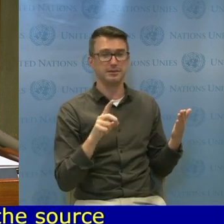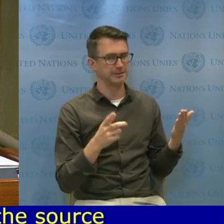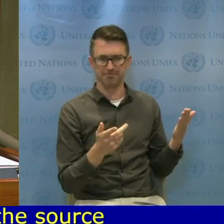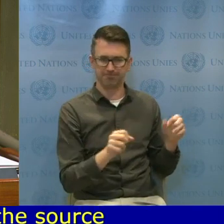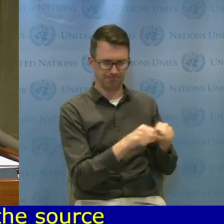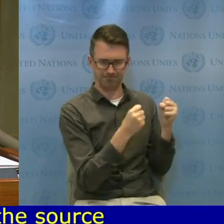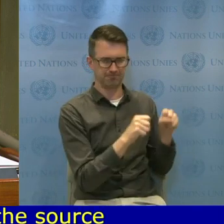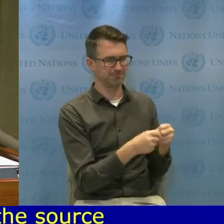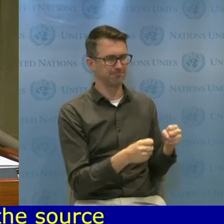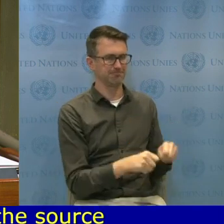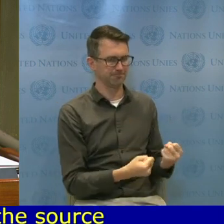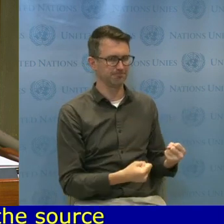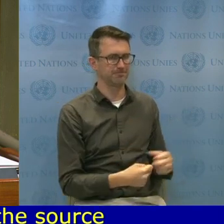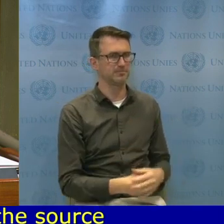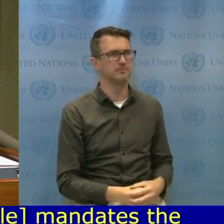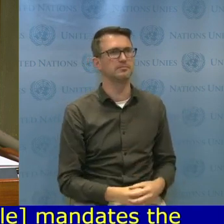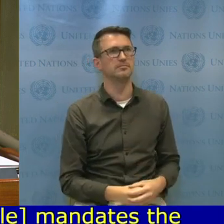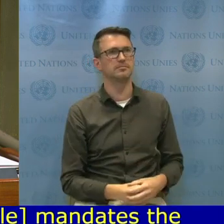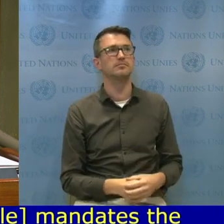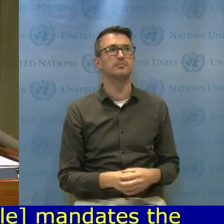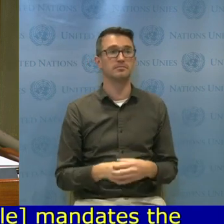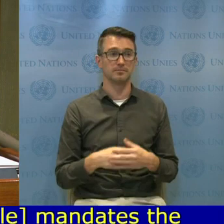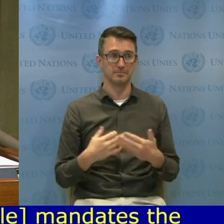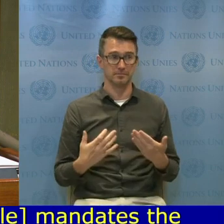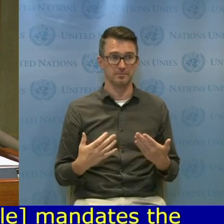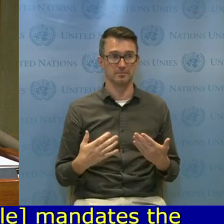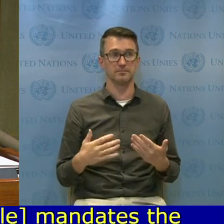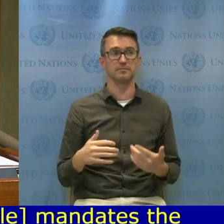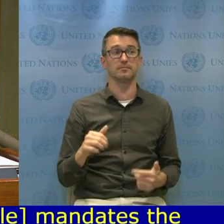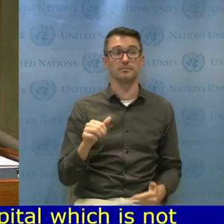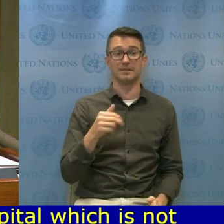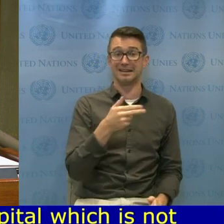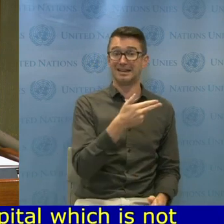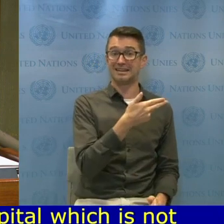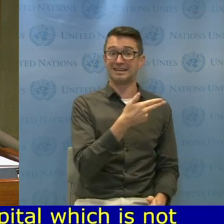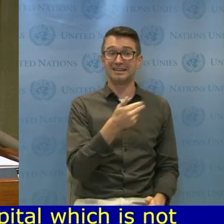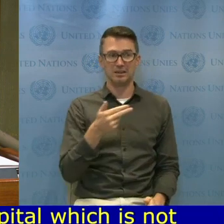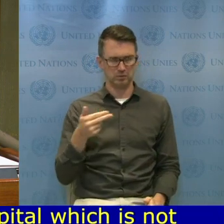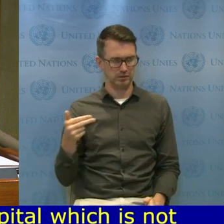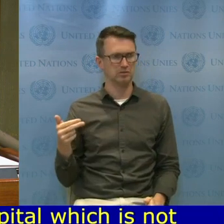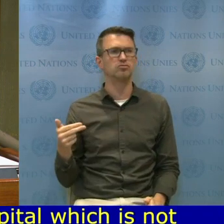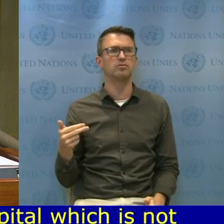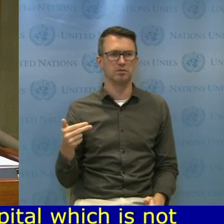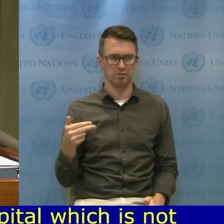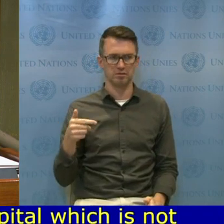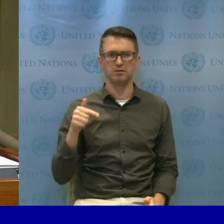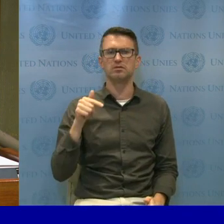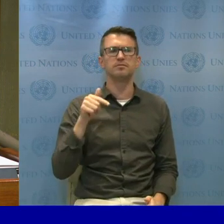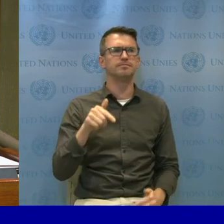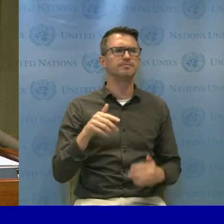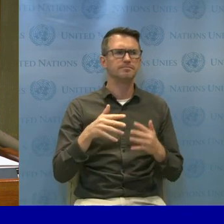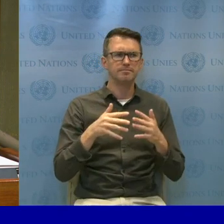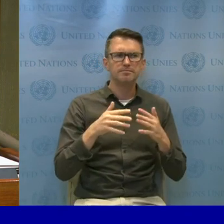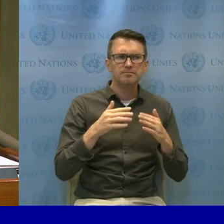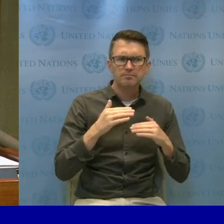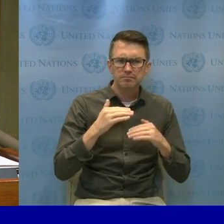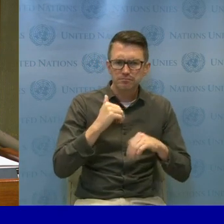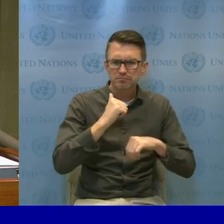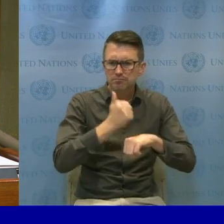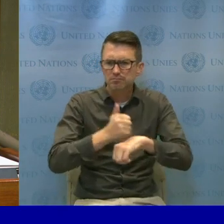CRPD. For persons with psychosocial disability who live outside of institution, another problem